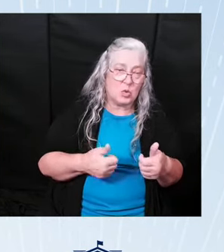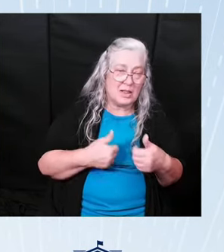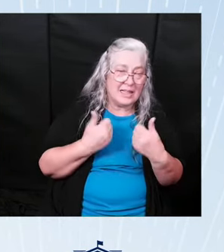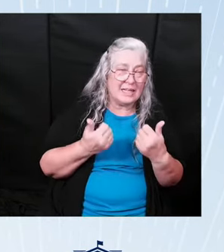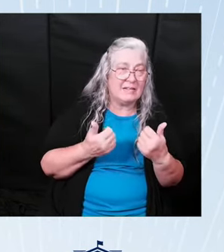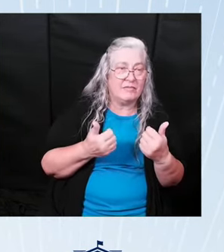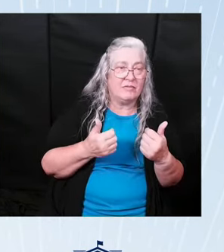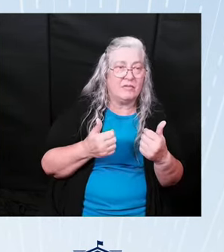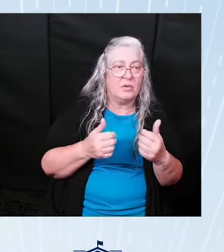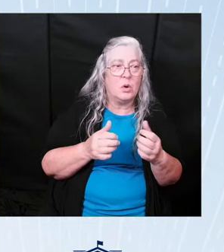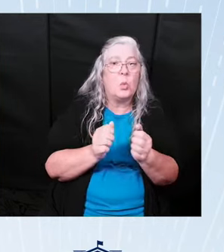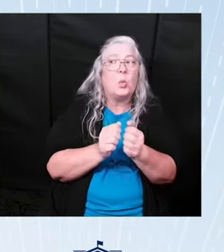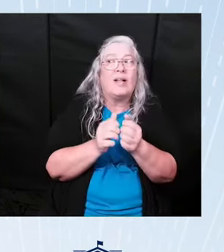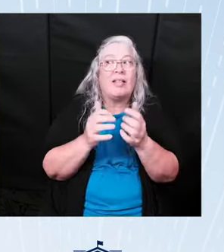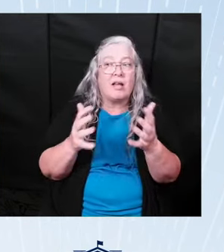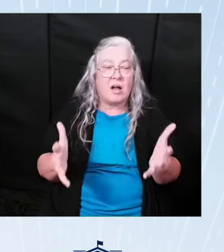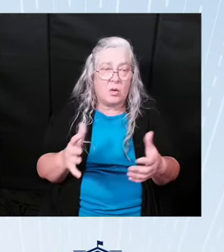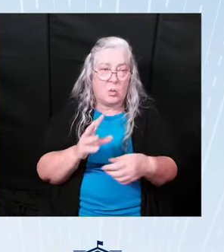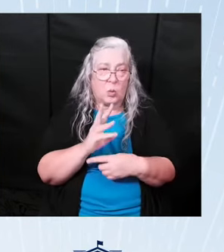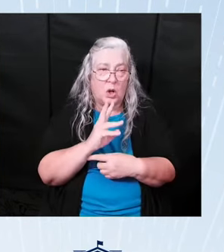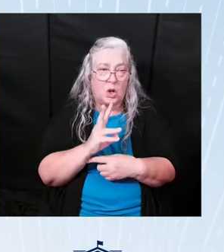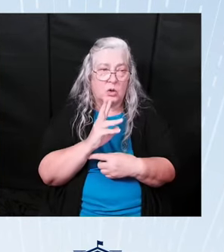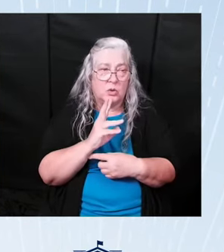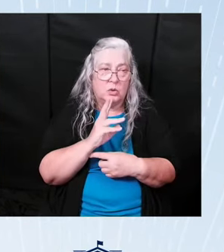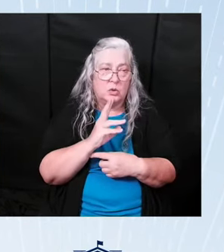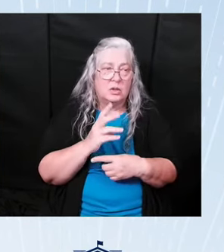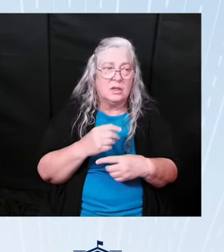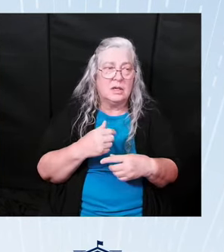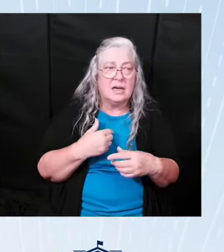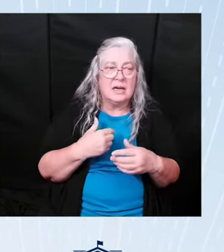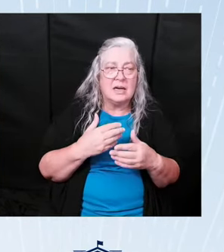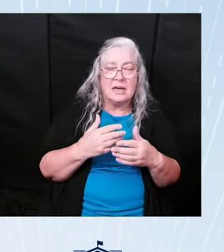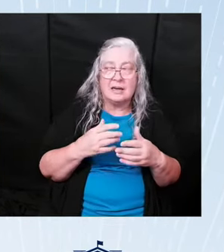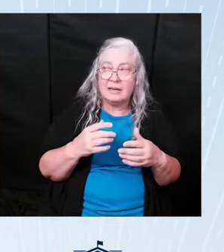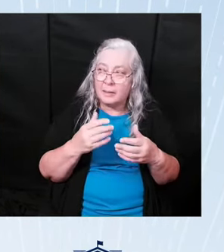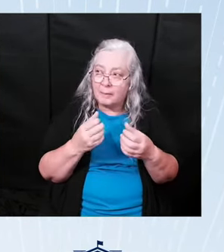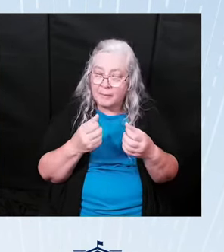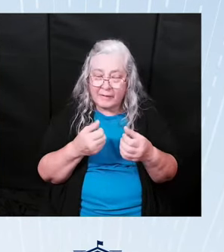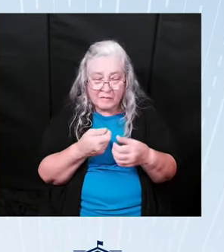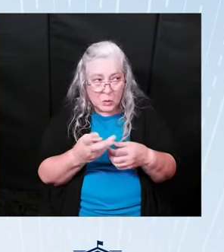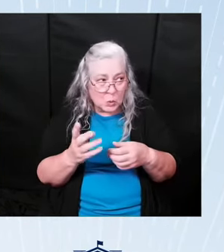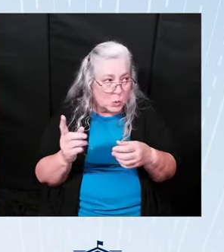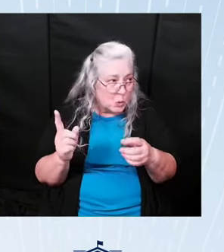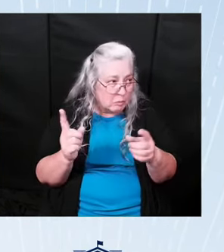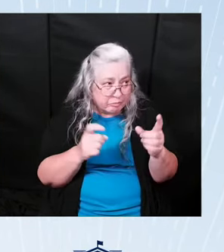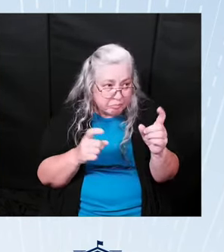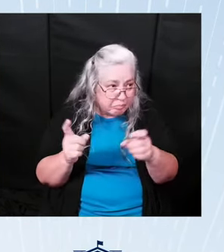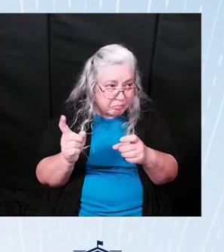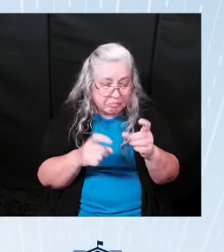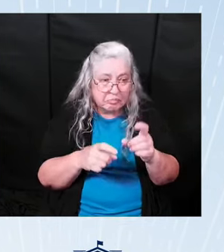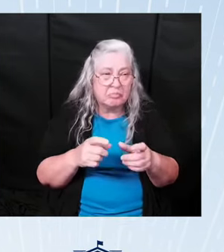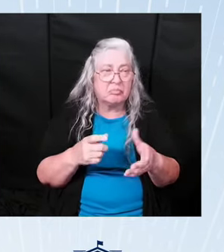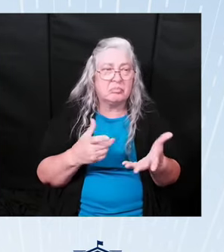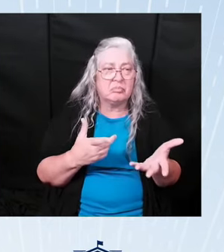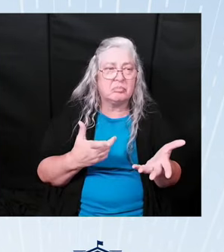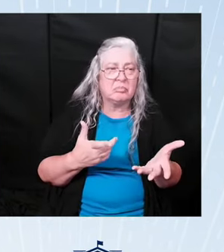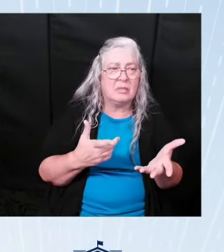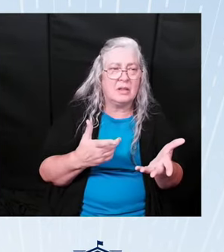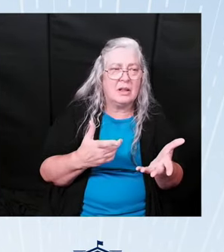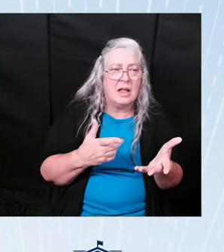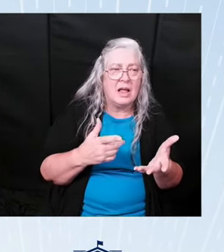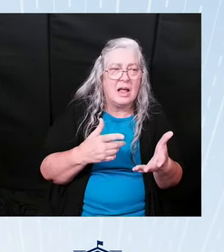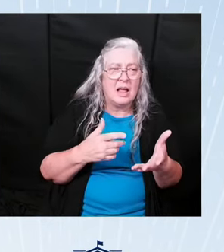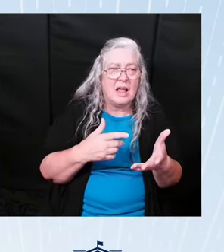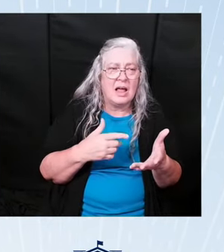their encouragement of speaking more plainly and their ability to sort of see the challenges